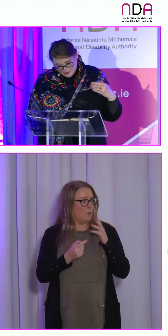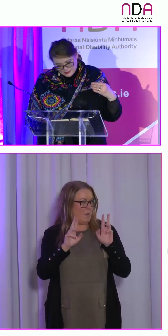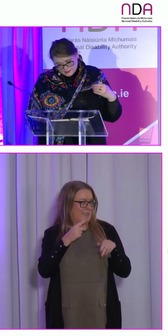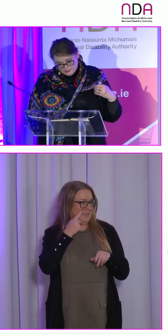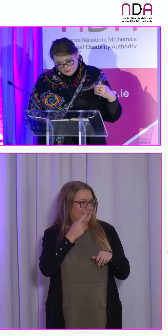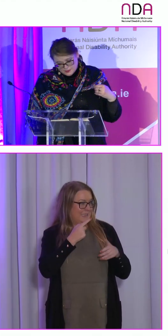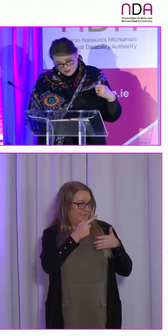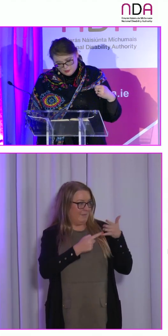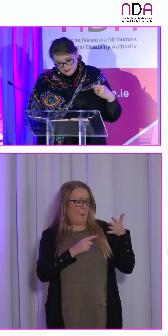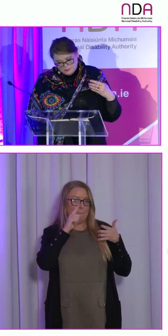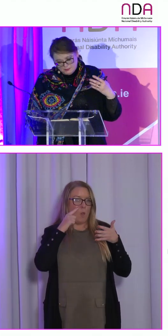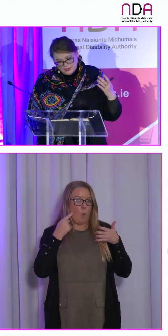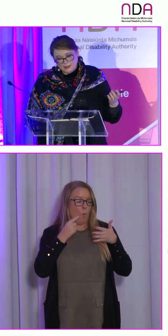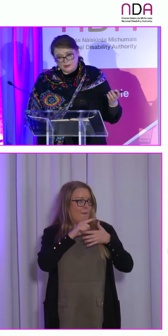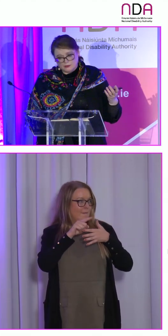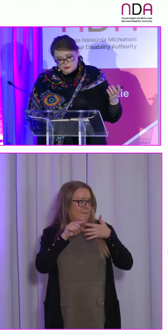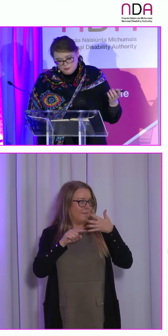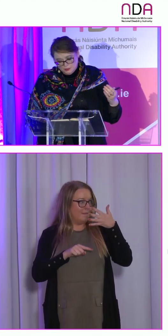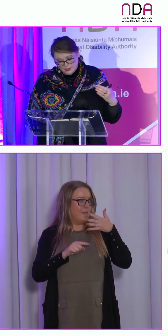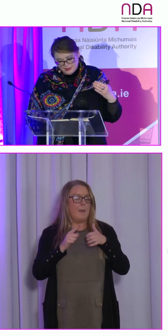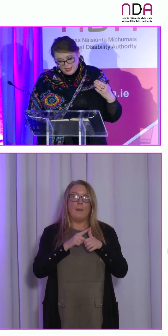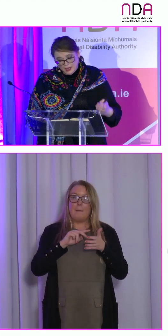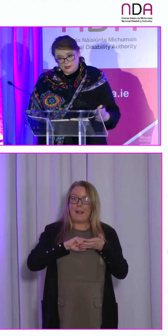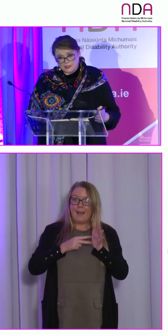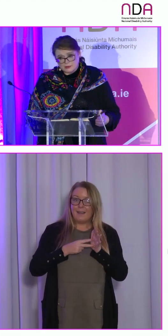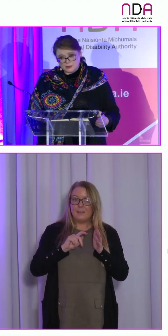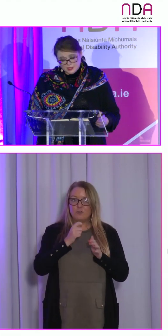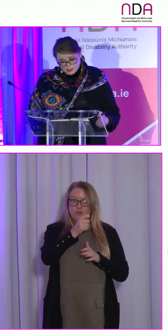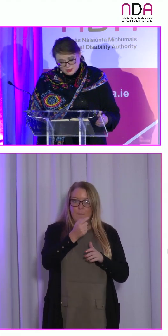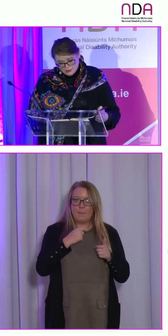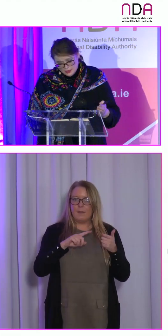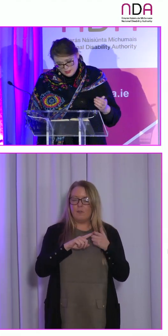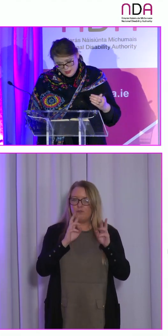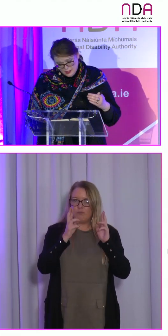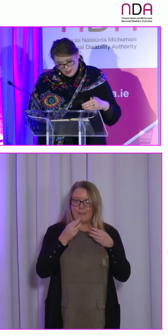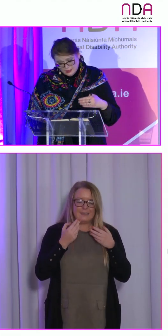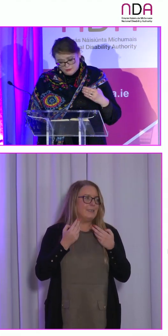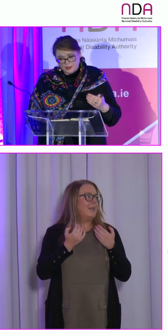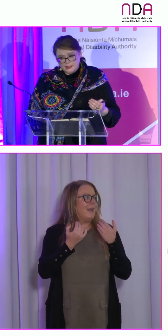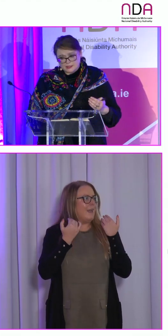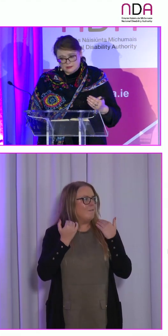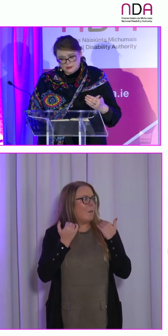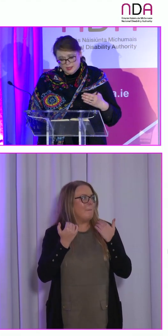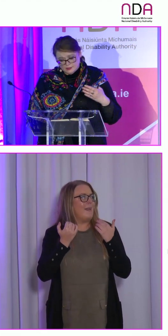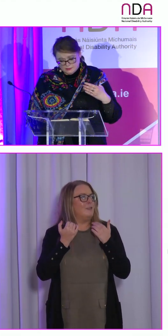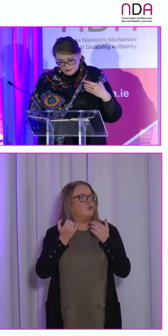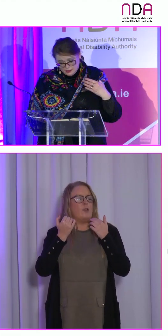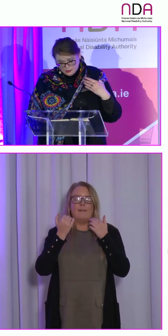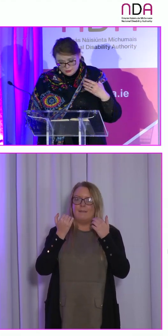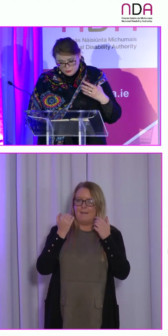bullet points. So that would be planning of the trip, having accurate information and advice,